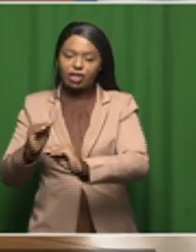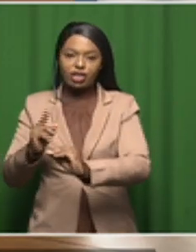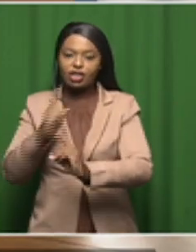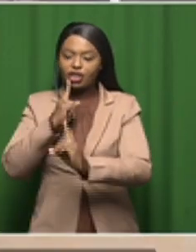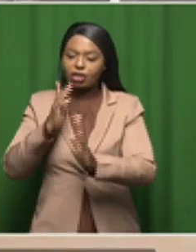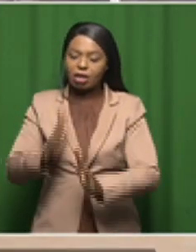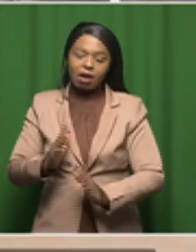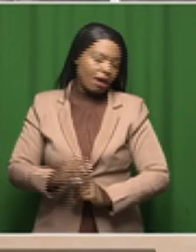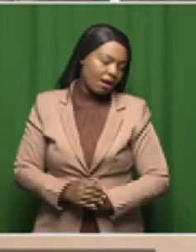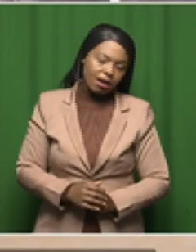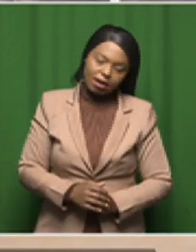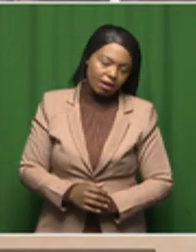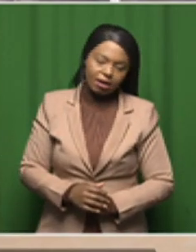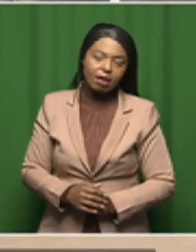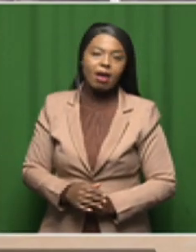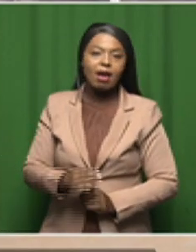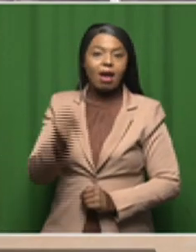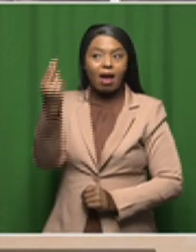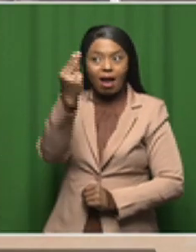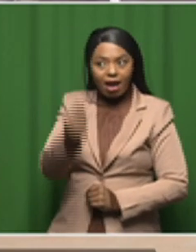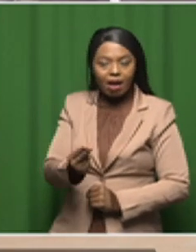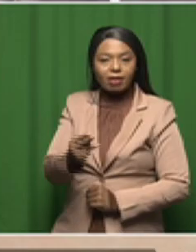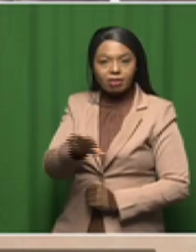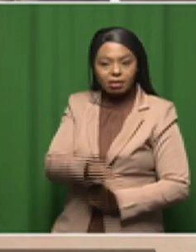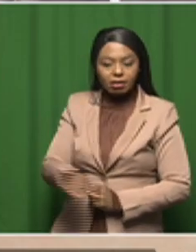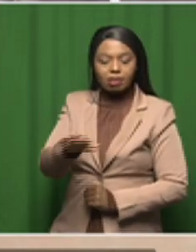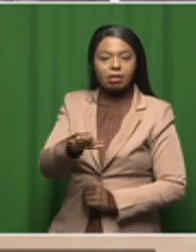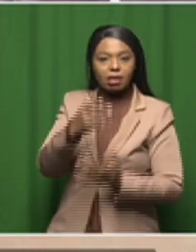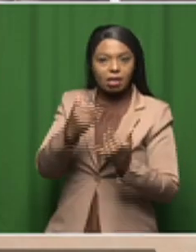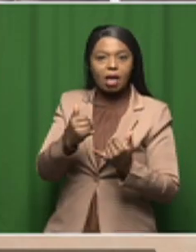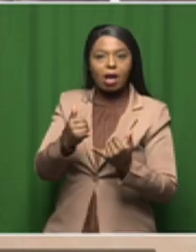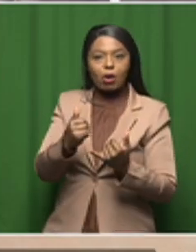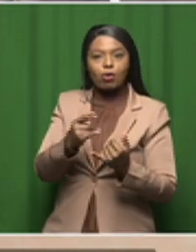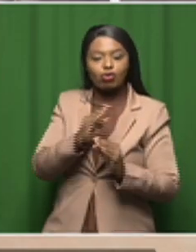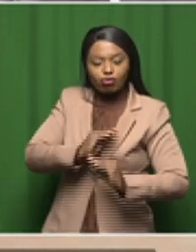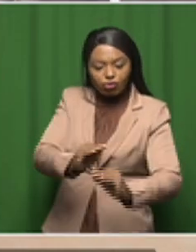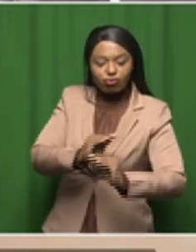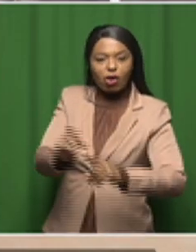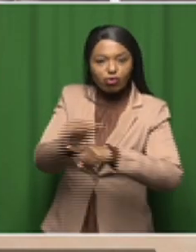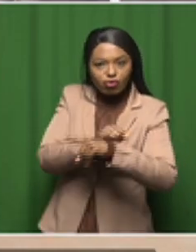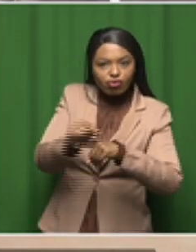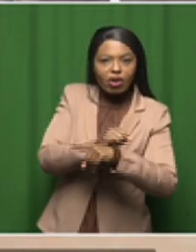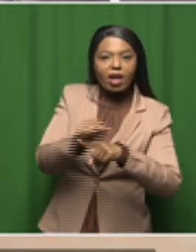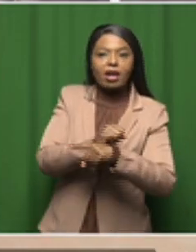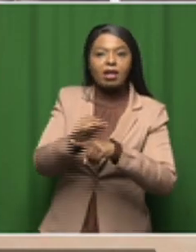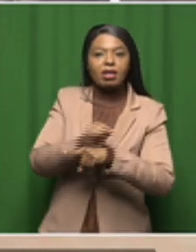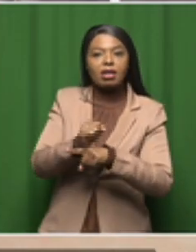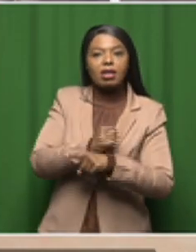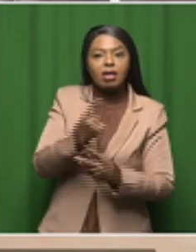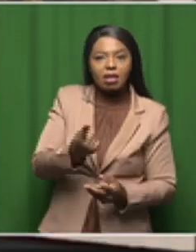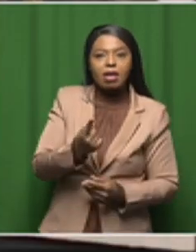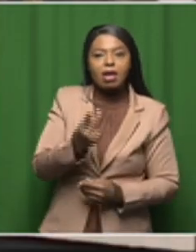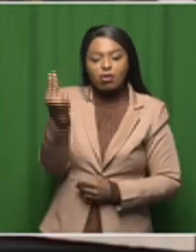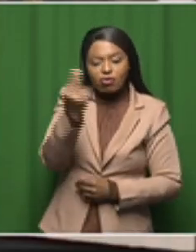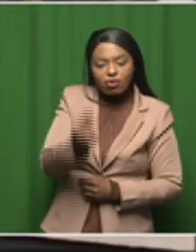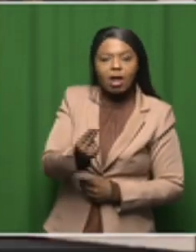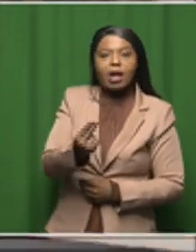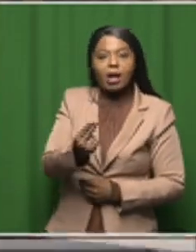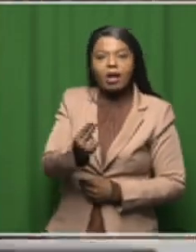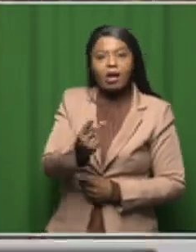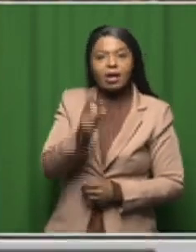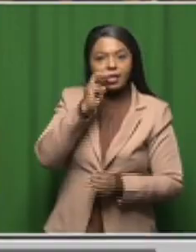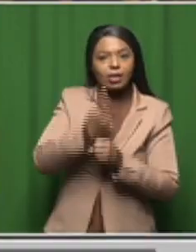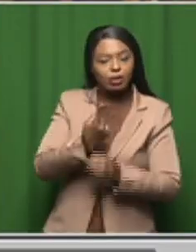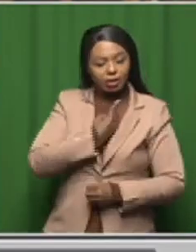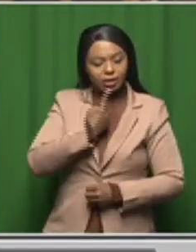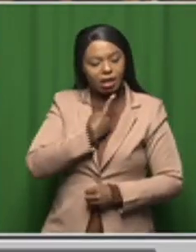Proof Studio is a center where that trains young printmakers and young artists to be self-sufficient artists in the